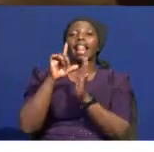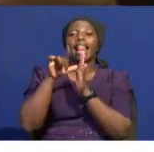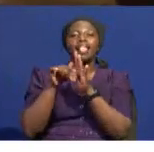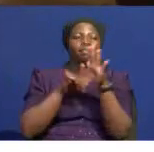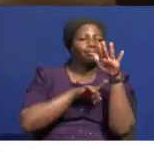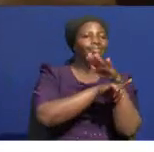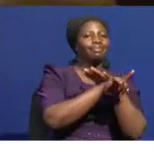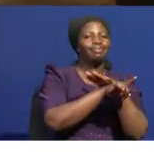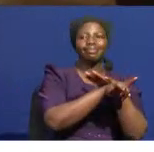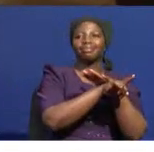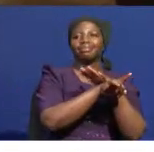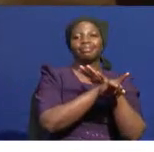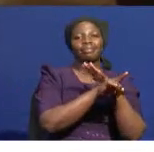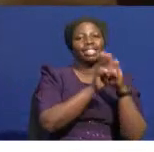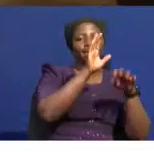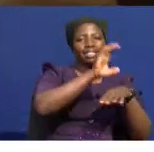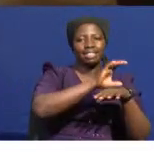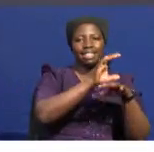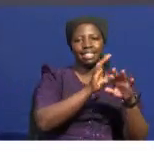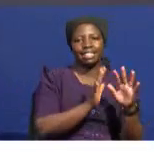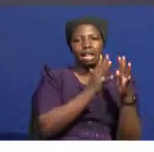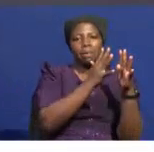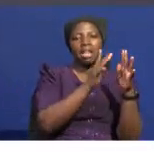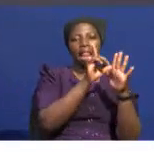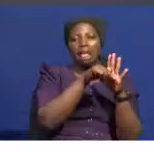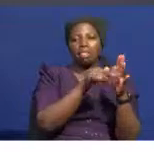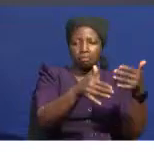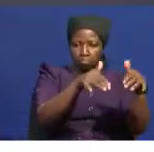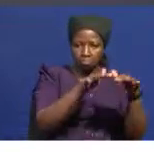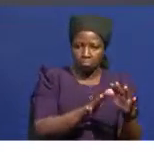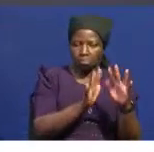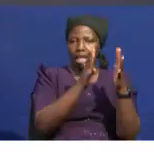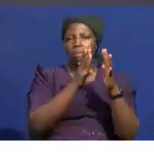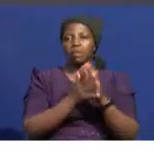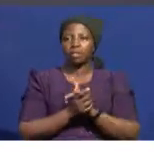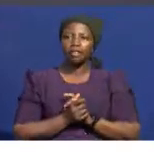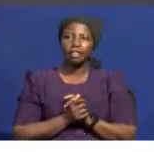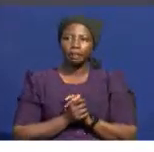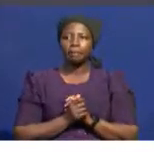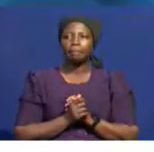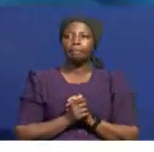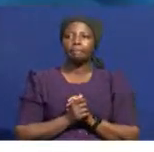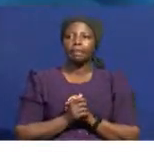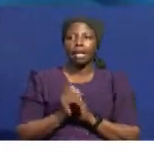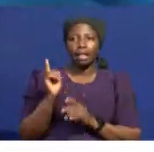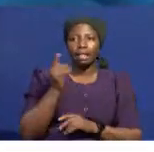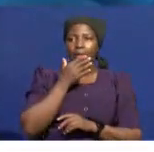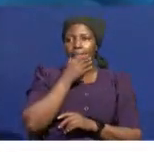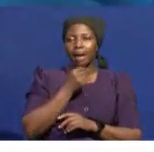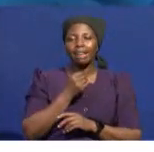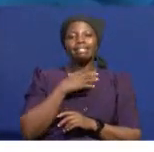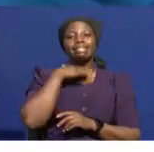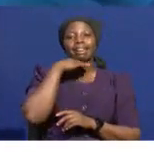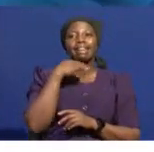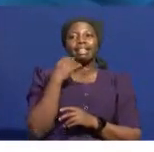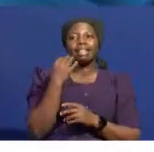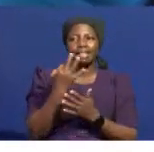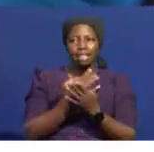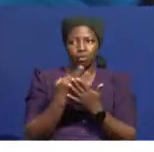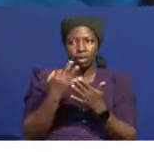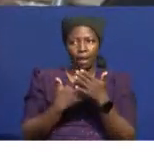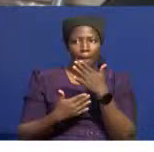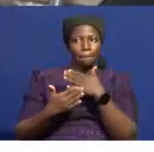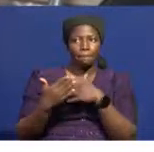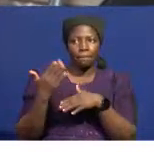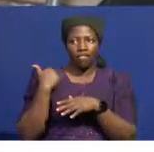Martin Gitari, aged 60, died after a short illness on 16th March 2024. Just 3 weeks to the April 6th